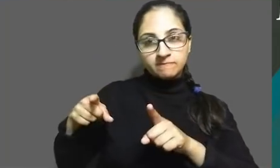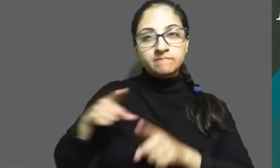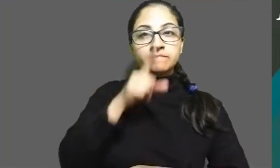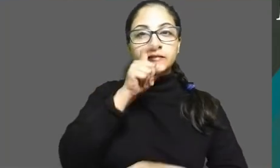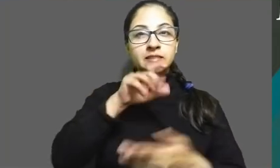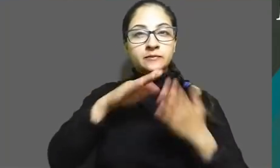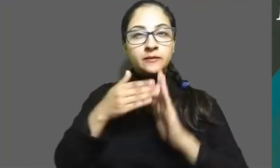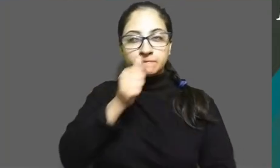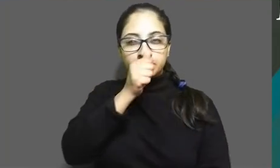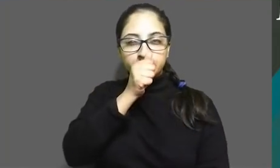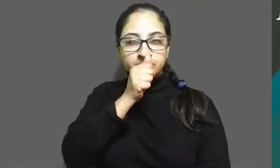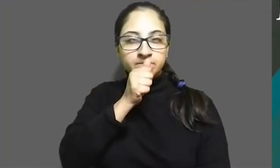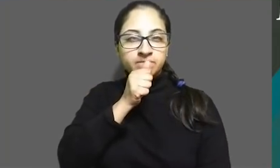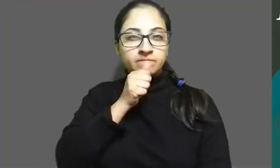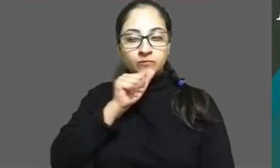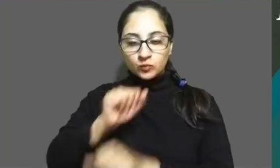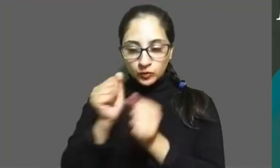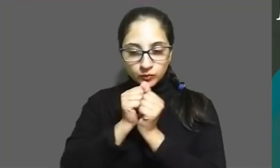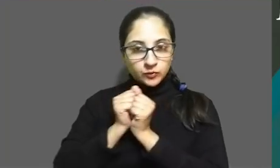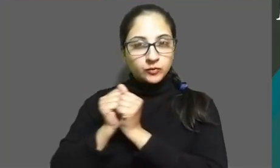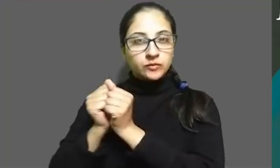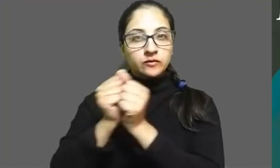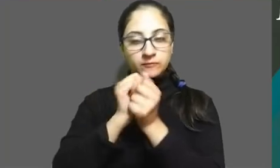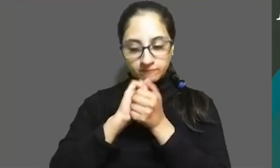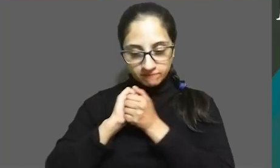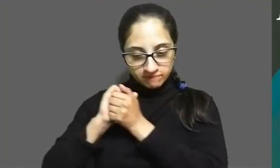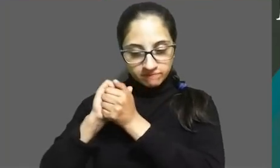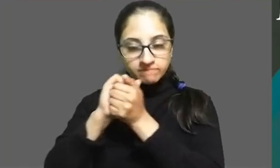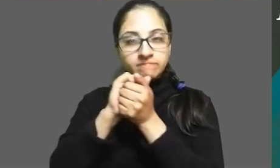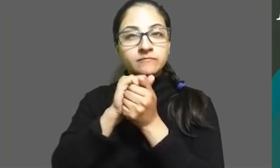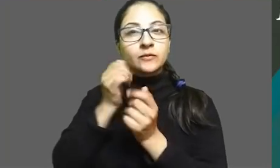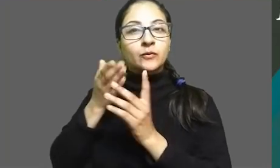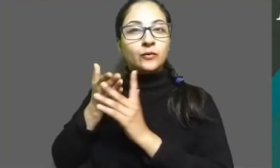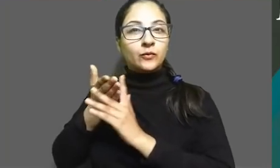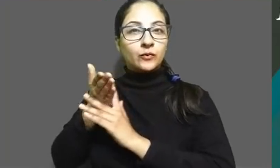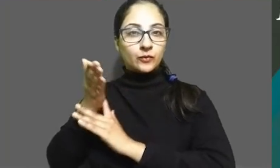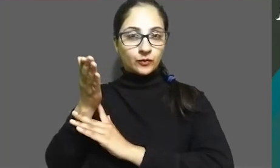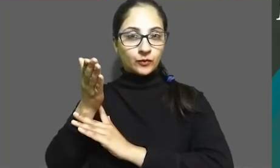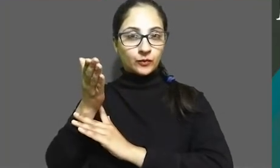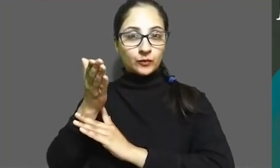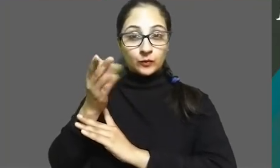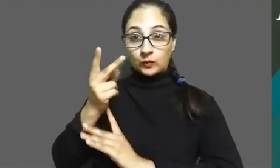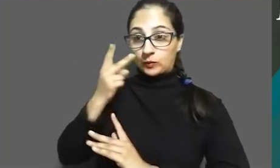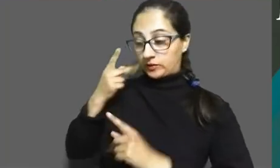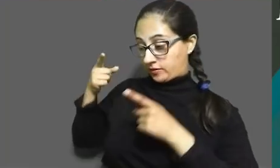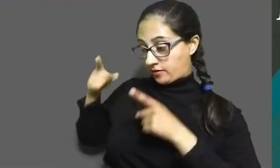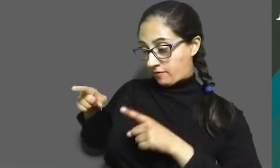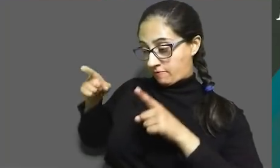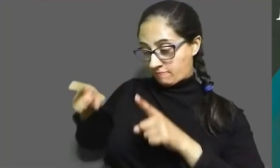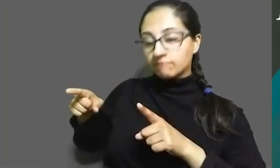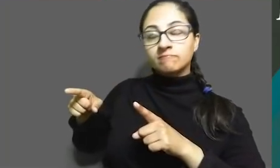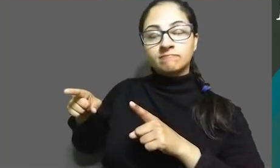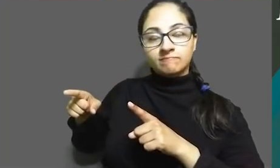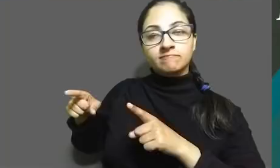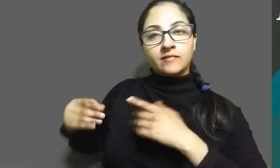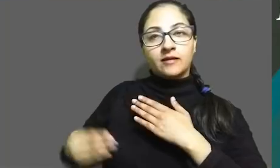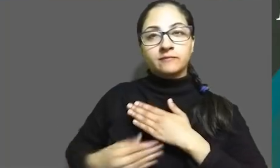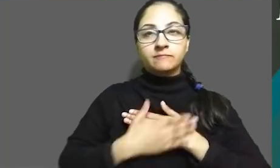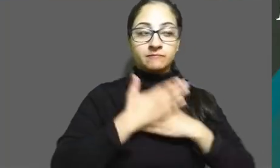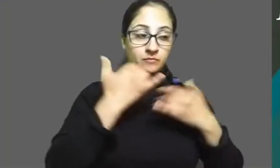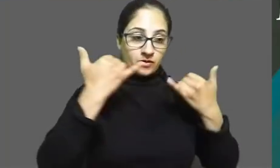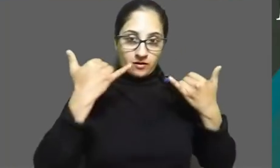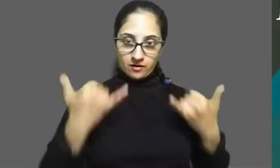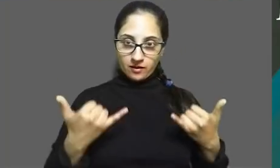Jamaat continues to draw inspiration from our historic tradition of facing adversity with